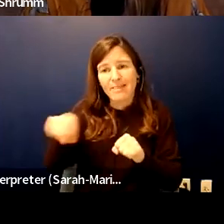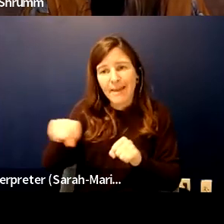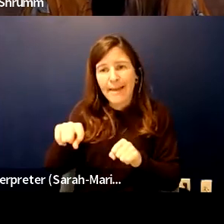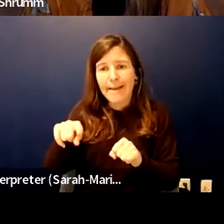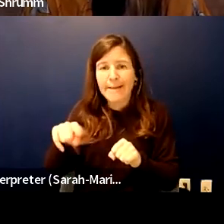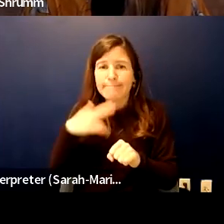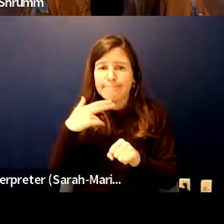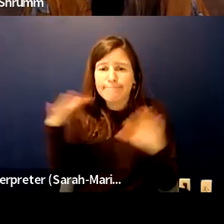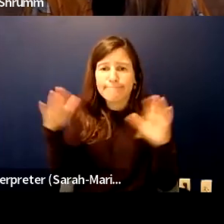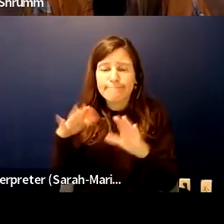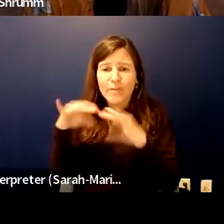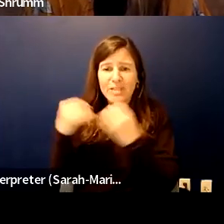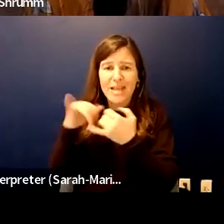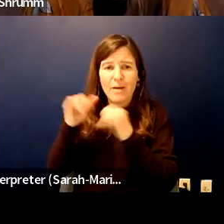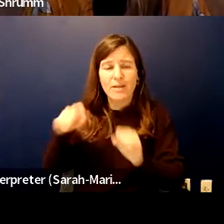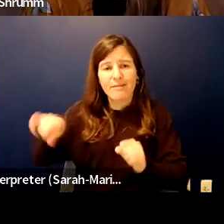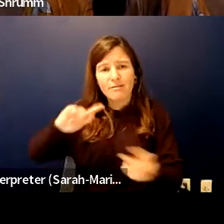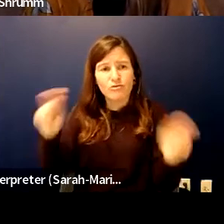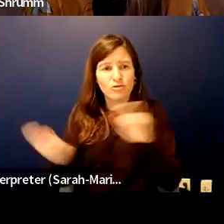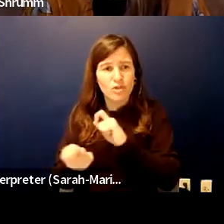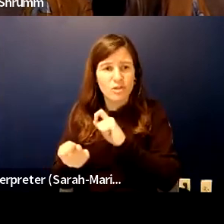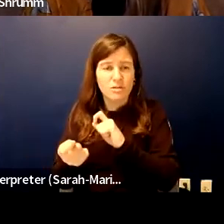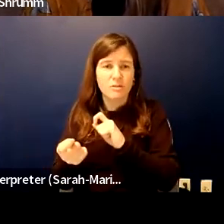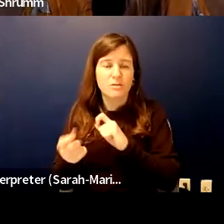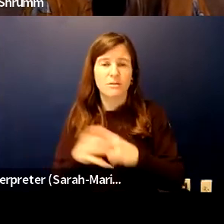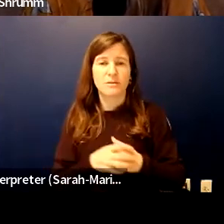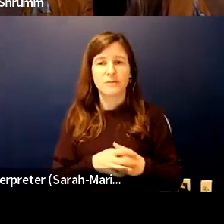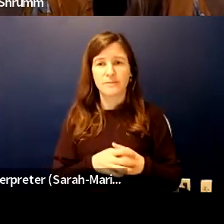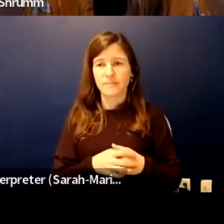and change that can be happen that can happen there?